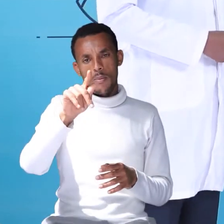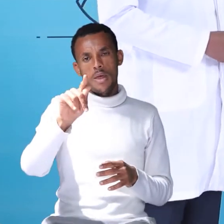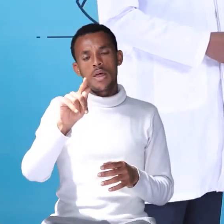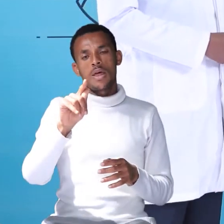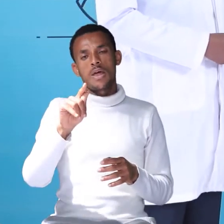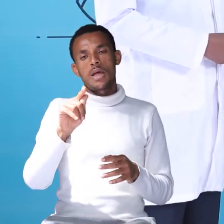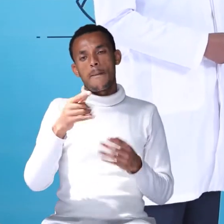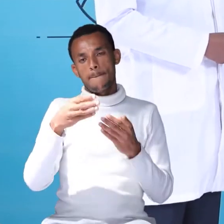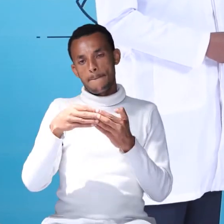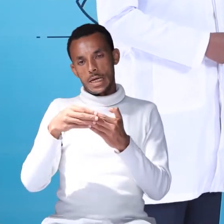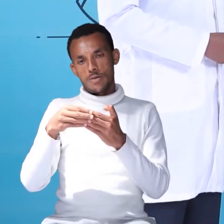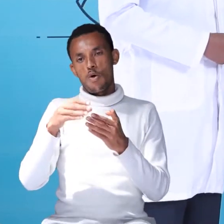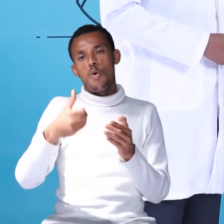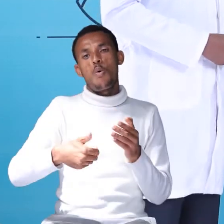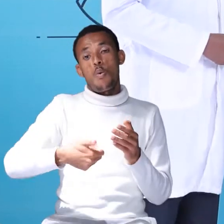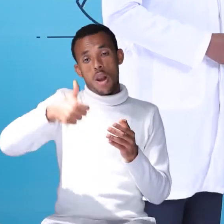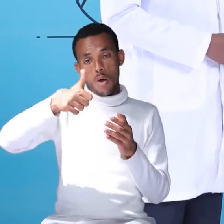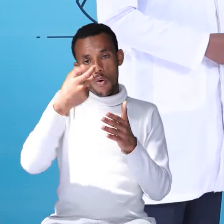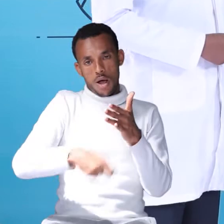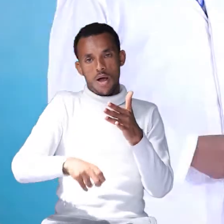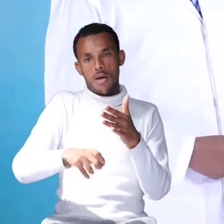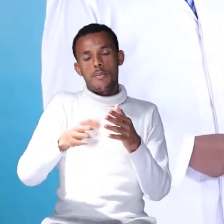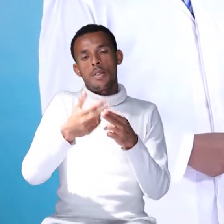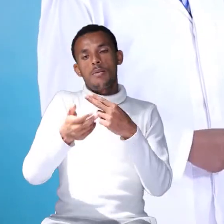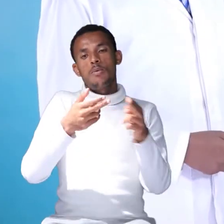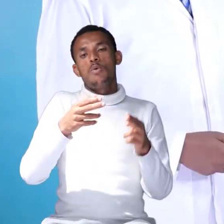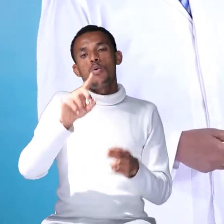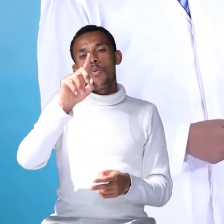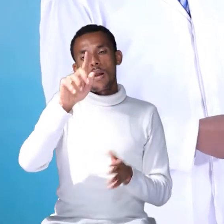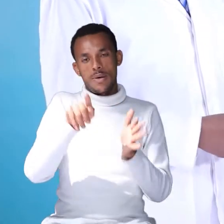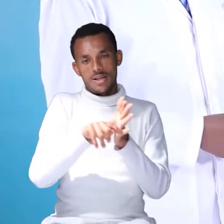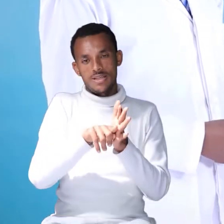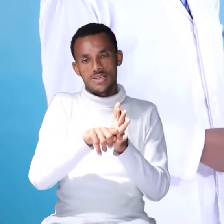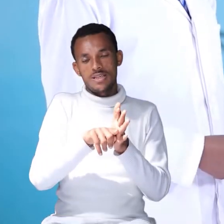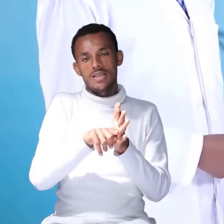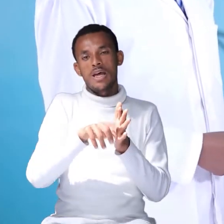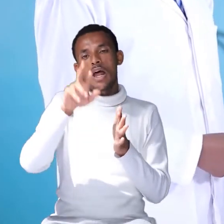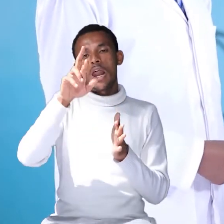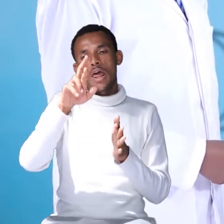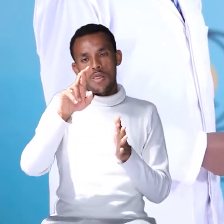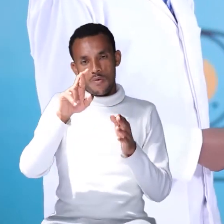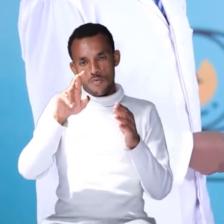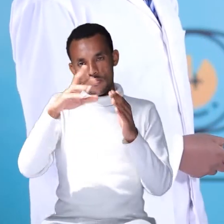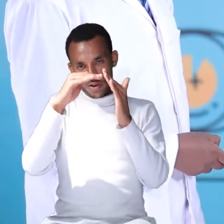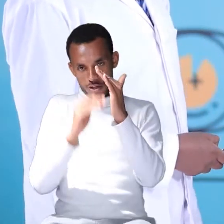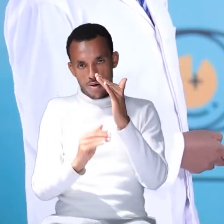the principal, the original price, multiplied by 1 minus the rate of discount it will be.